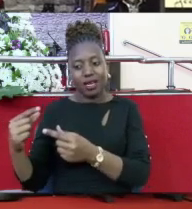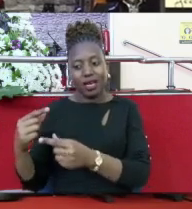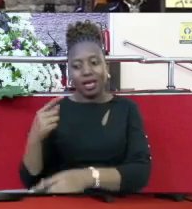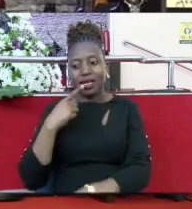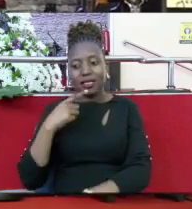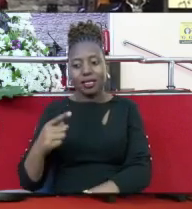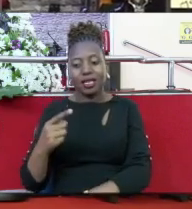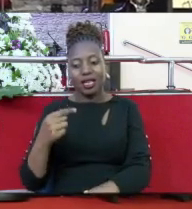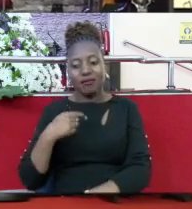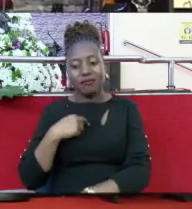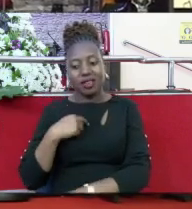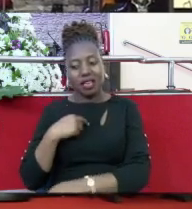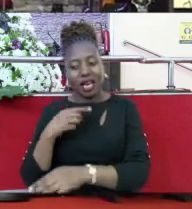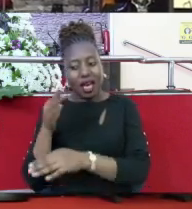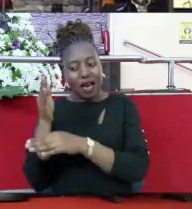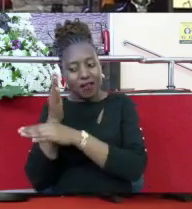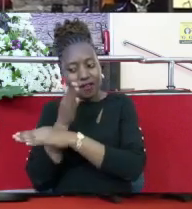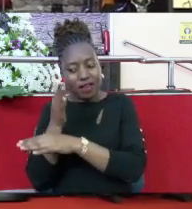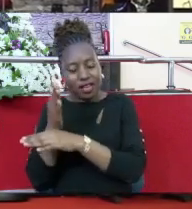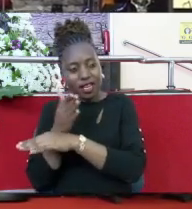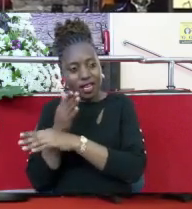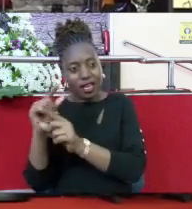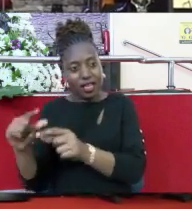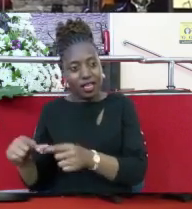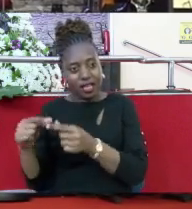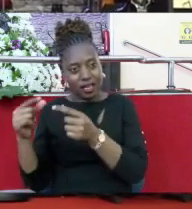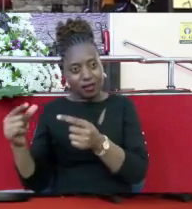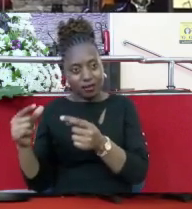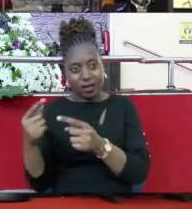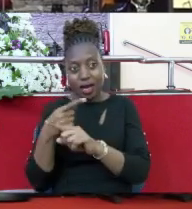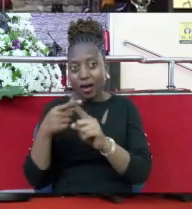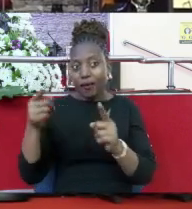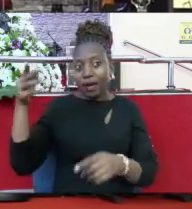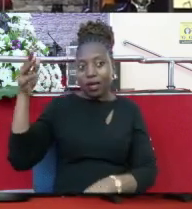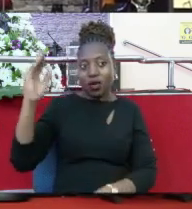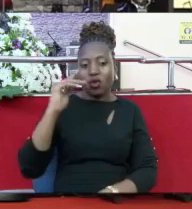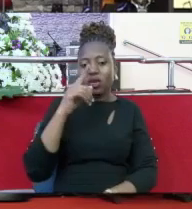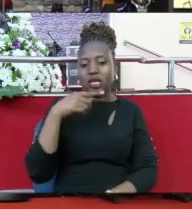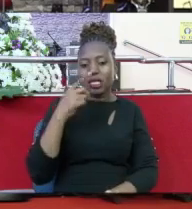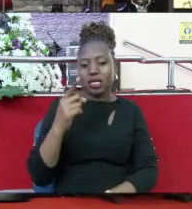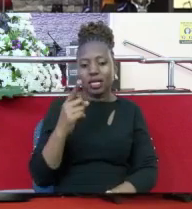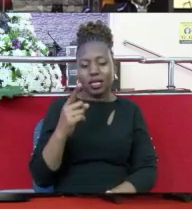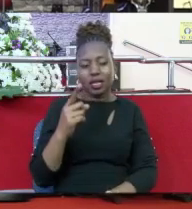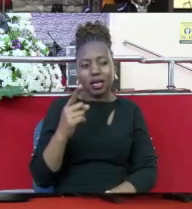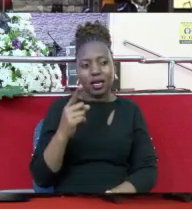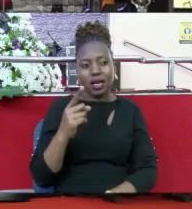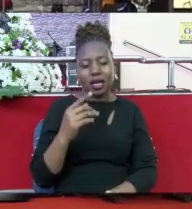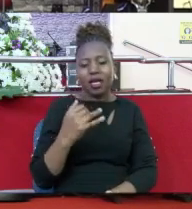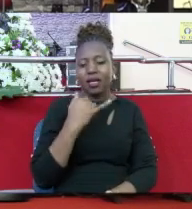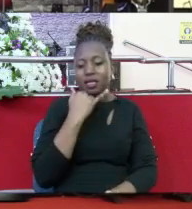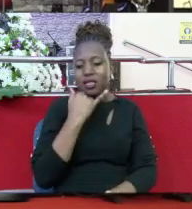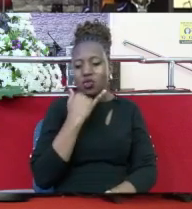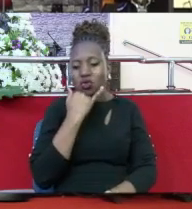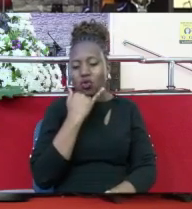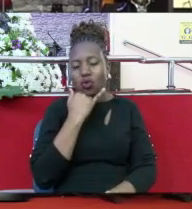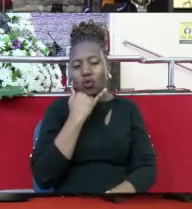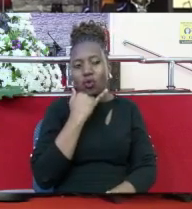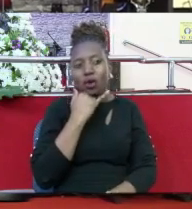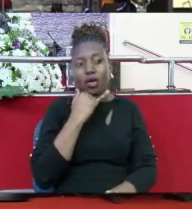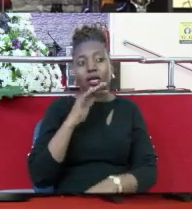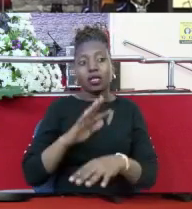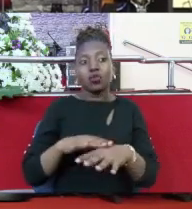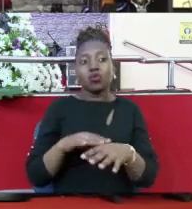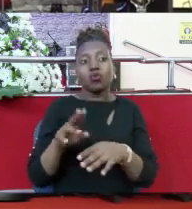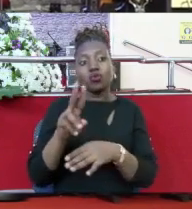you should have used it so that when I come out, get profit. Yule mtu ambaye alikuwa ameficha talanta yake moja,